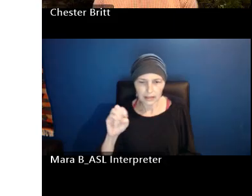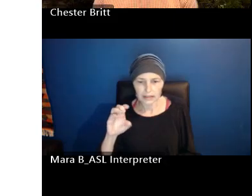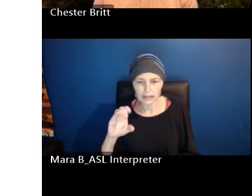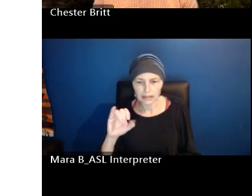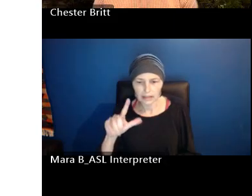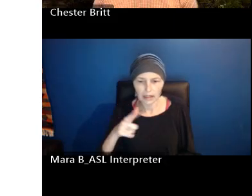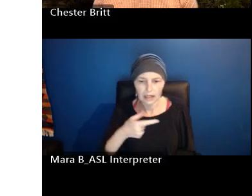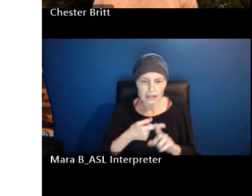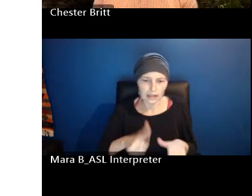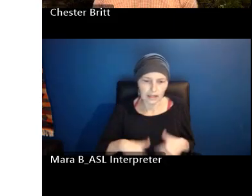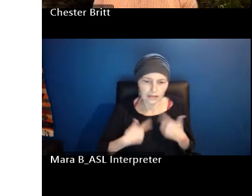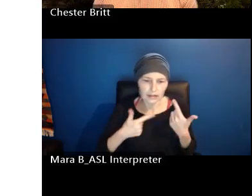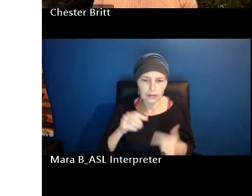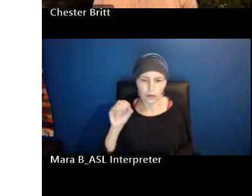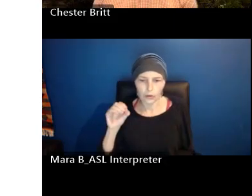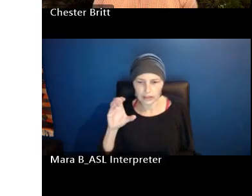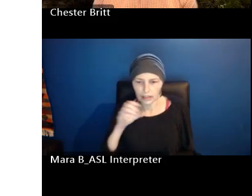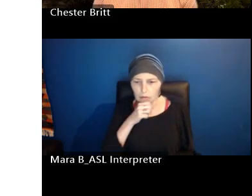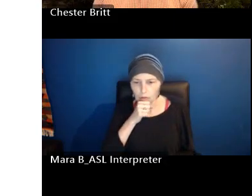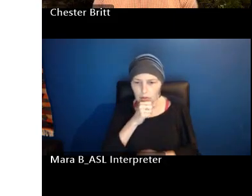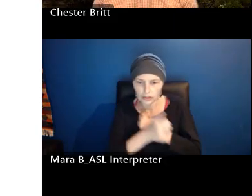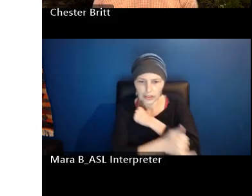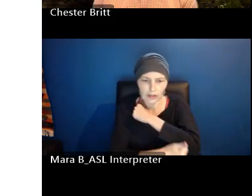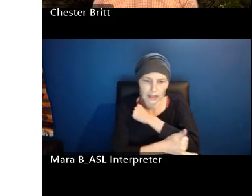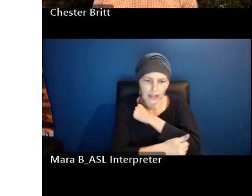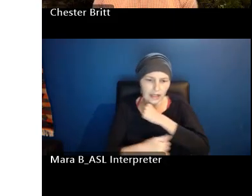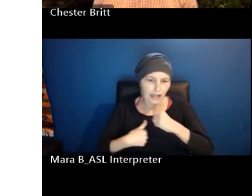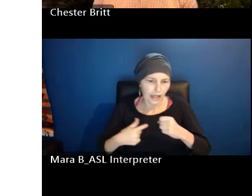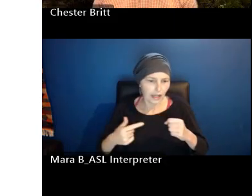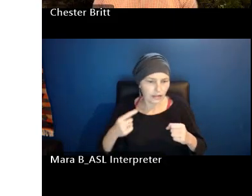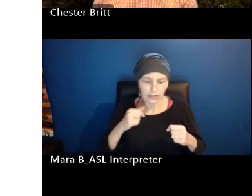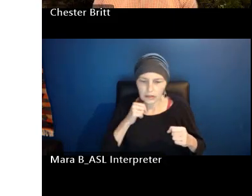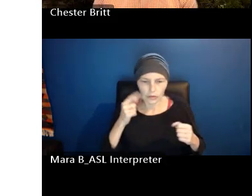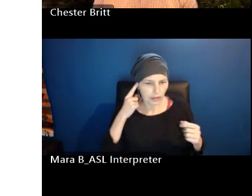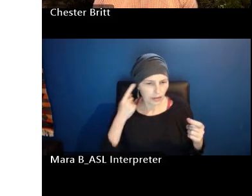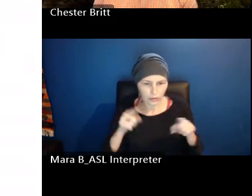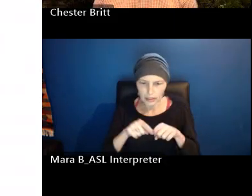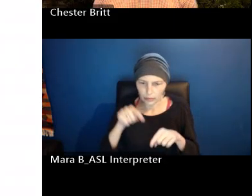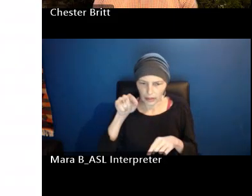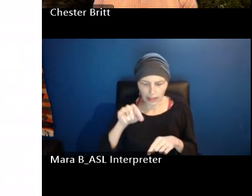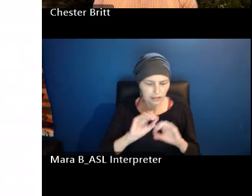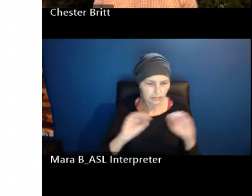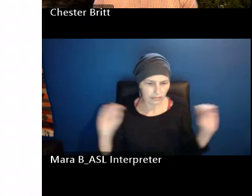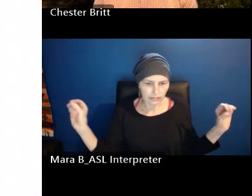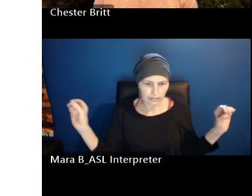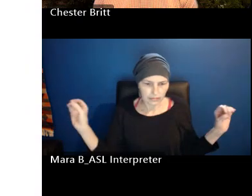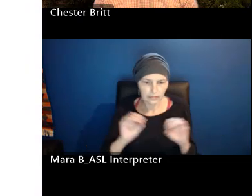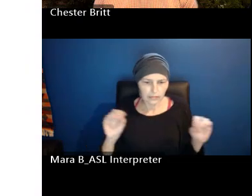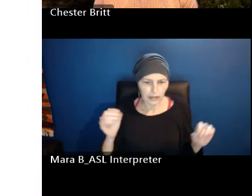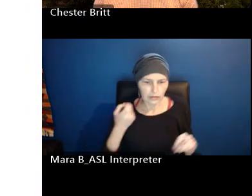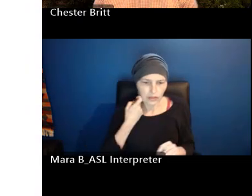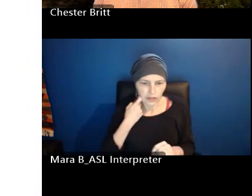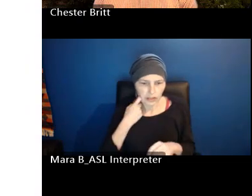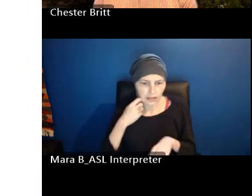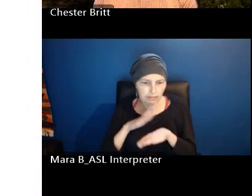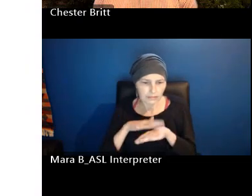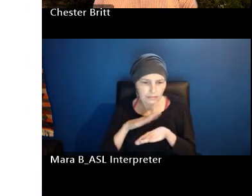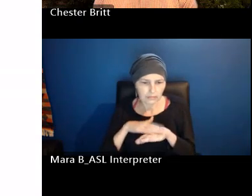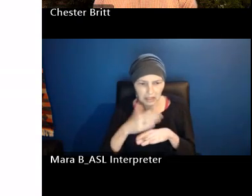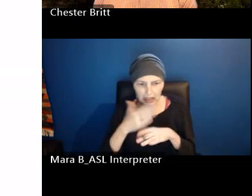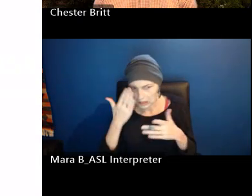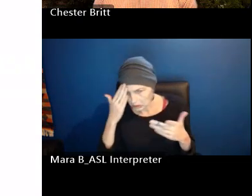County, and I'm totally against this here. I just got the notification. I wasn't even sure what this was all